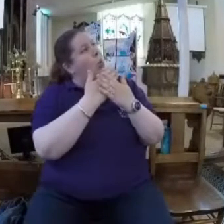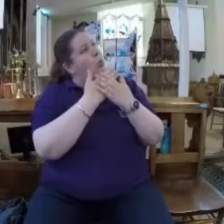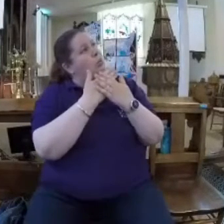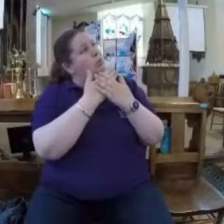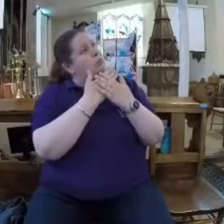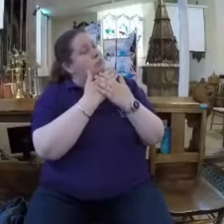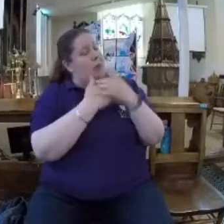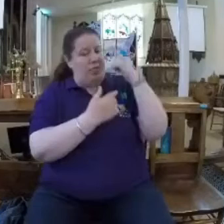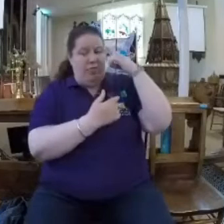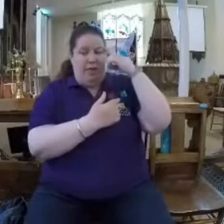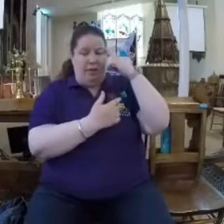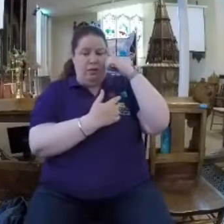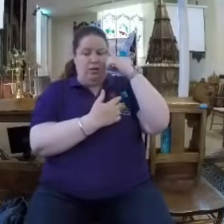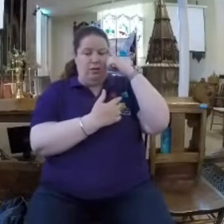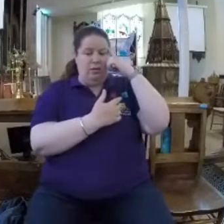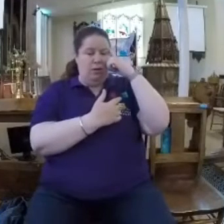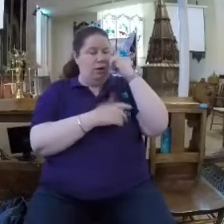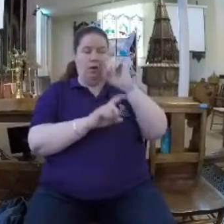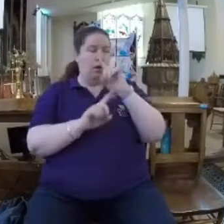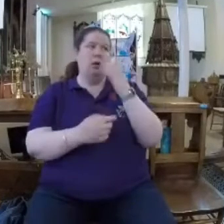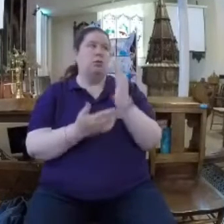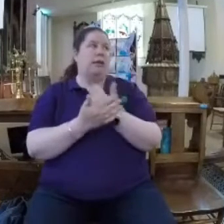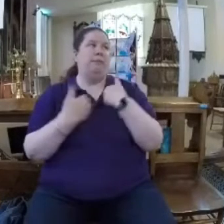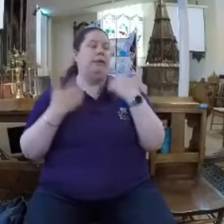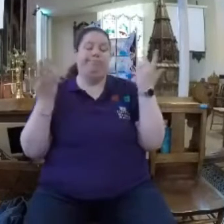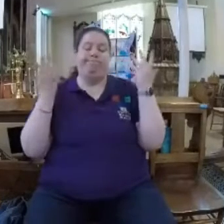into thinking that we are beyond redemption.